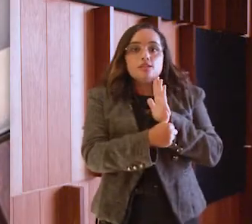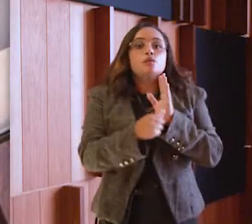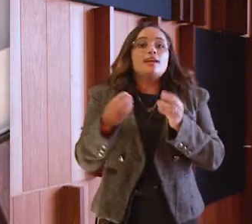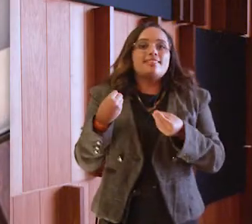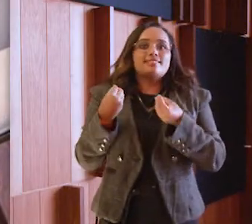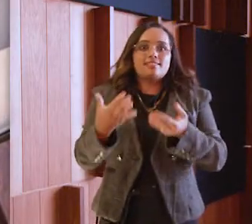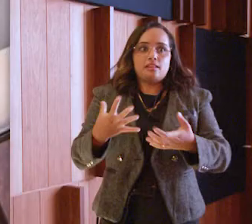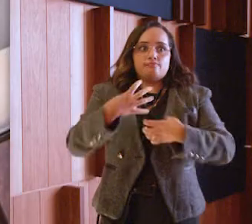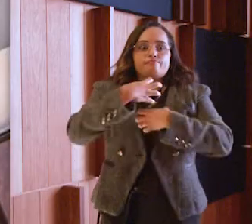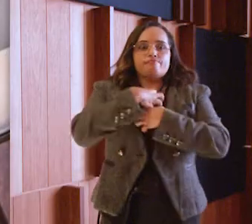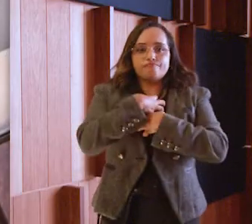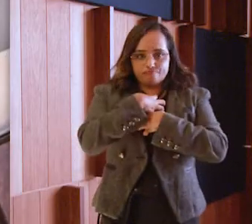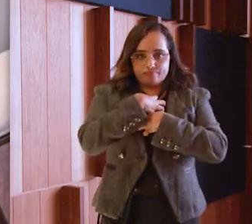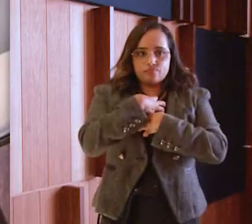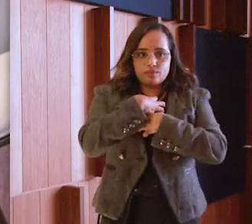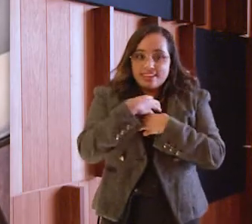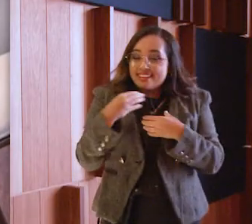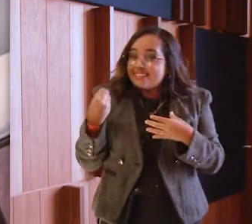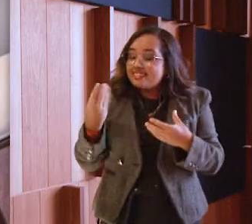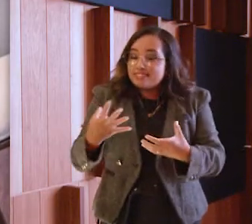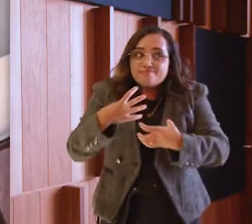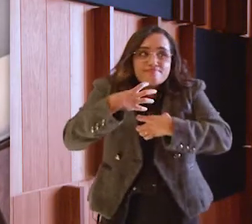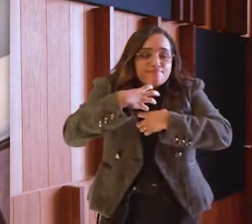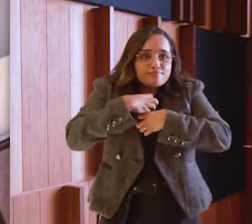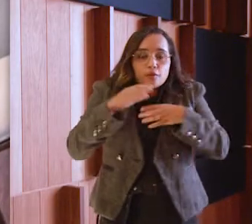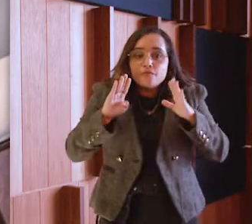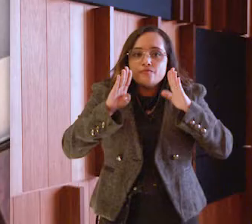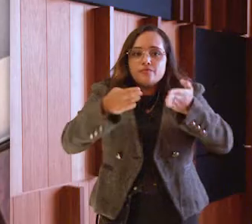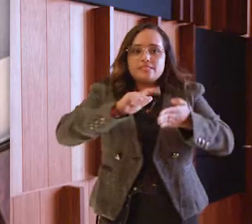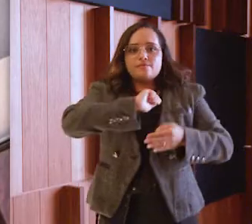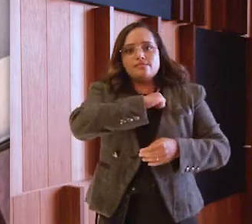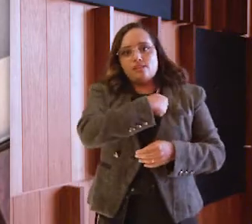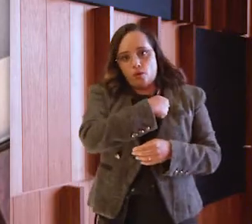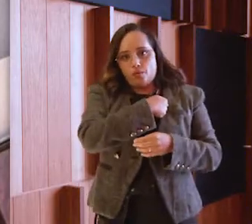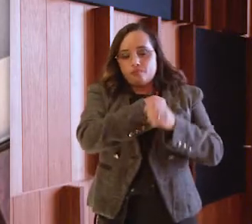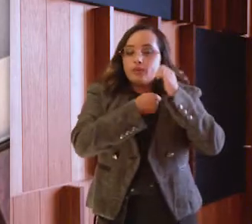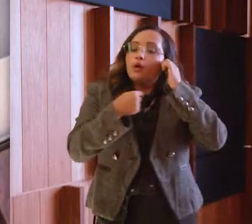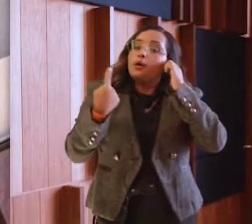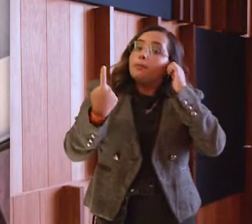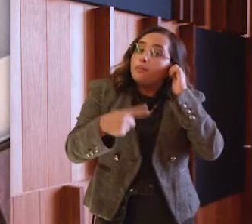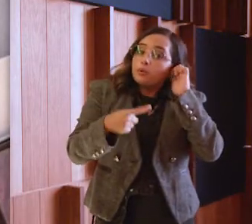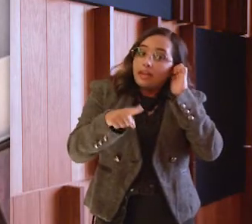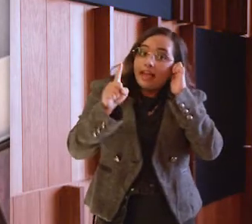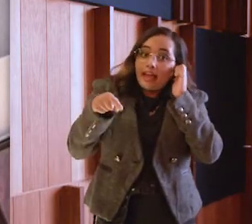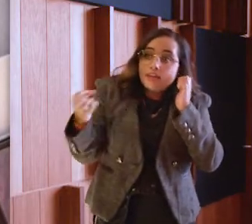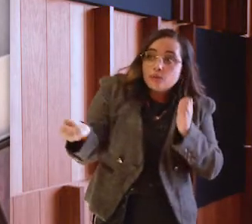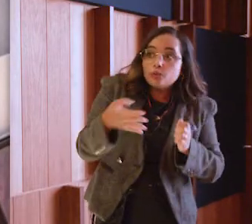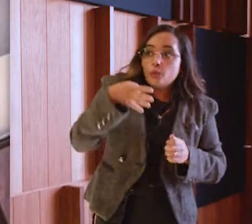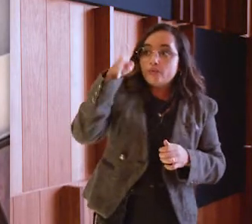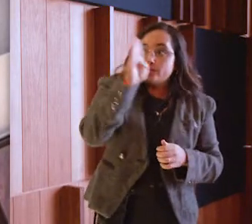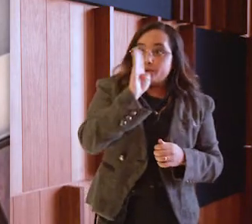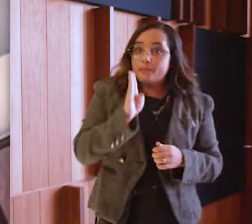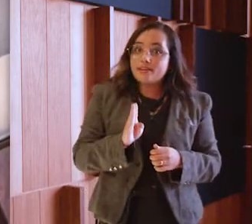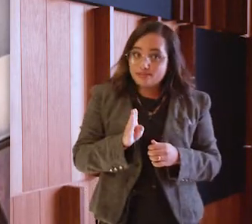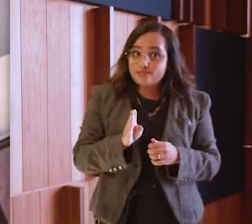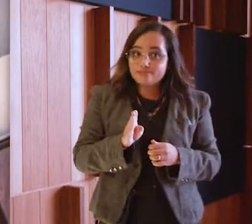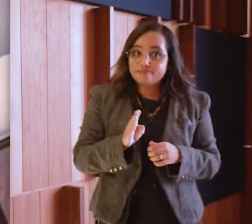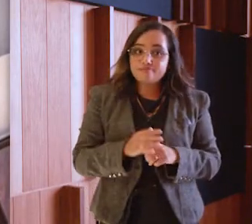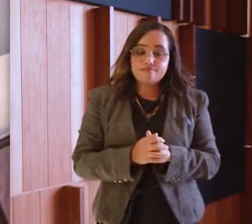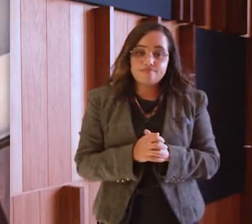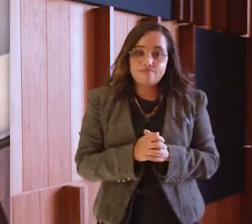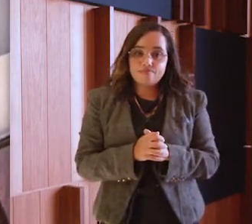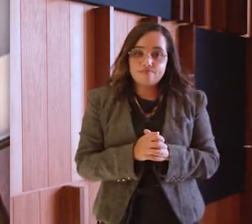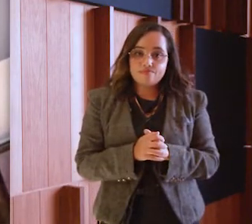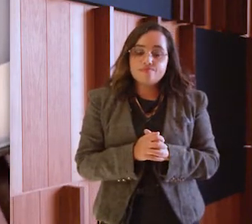of tax. And so that's what's different, that's what's new in Brazil, that we have to consider the business strategies, the contractual terms, the